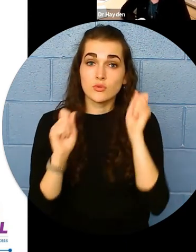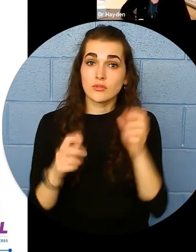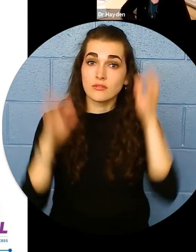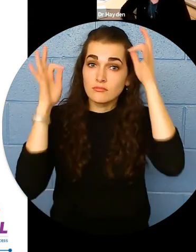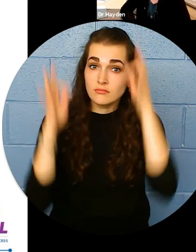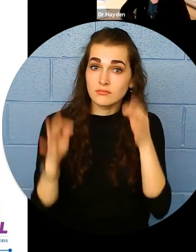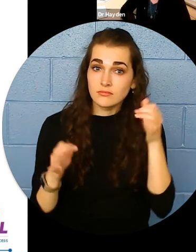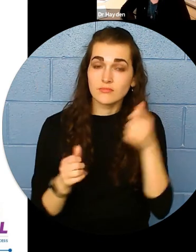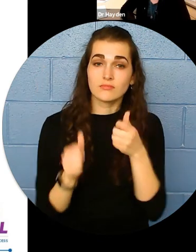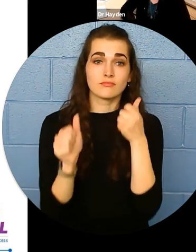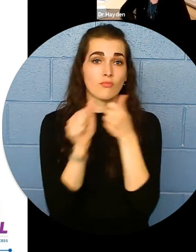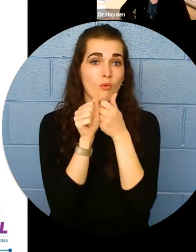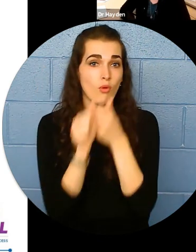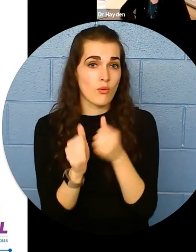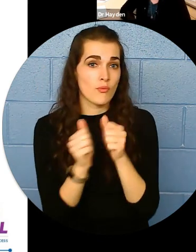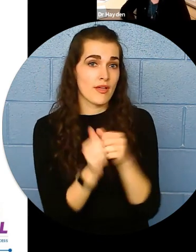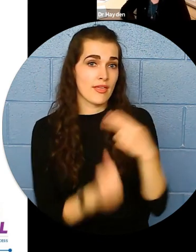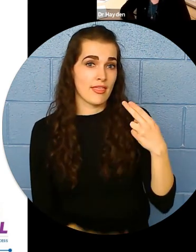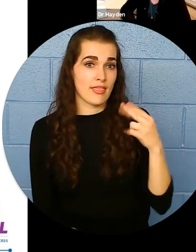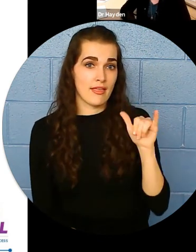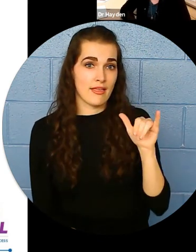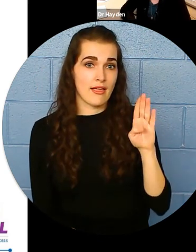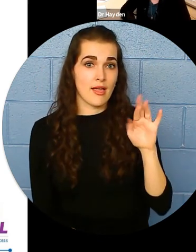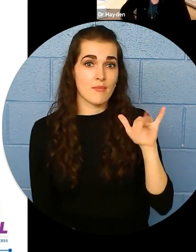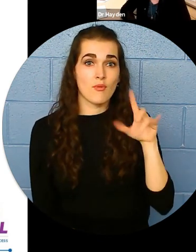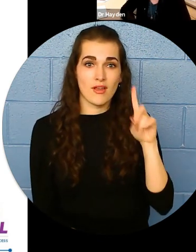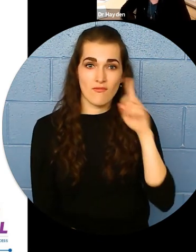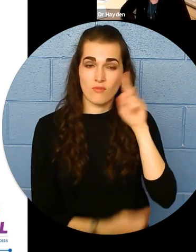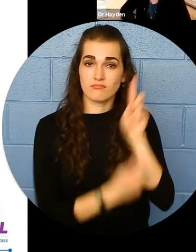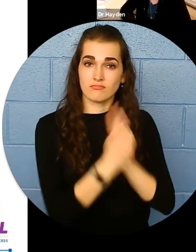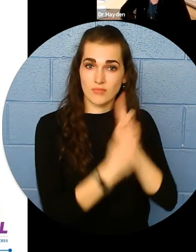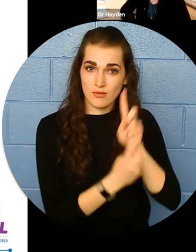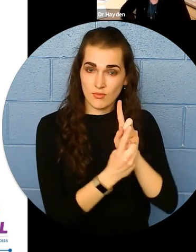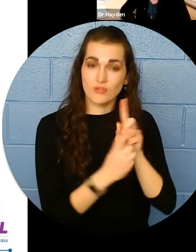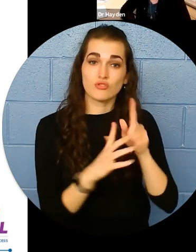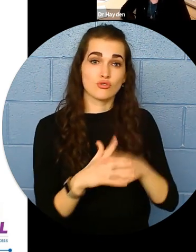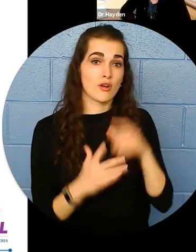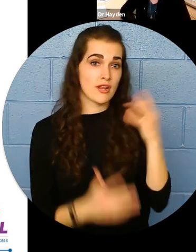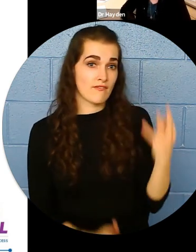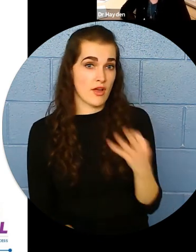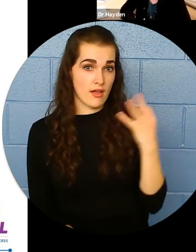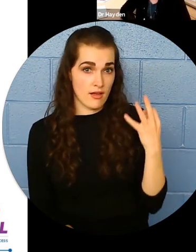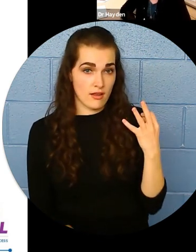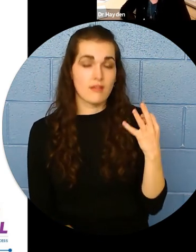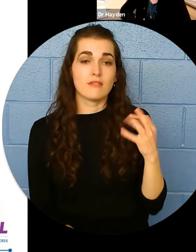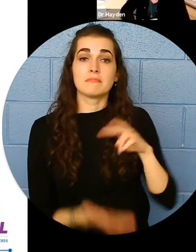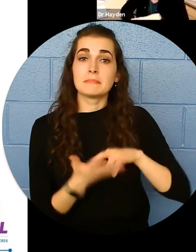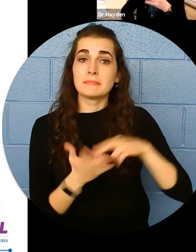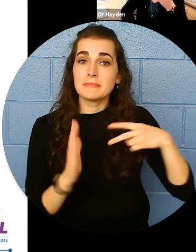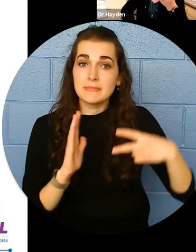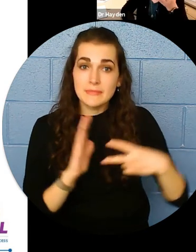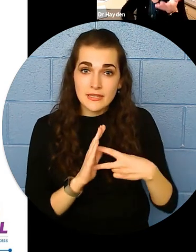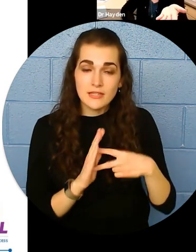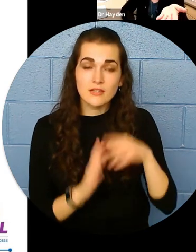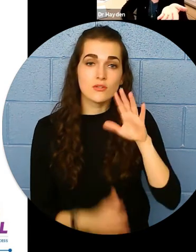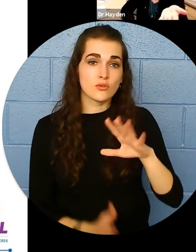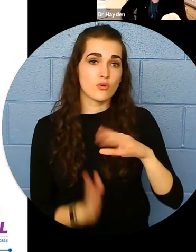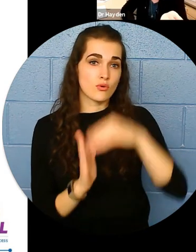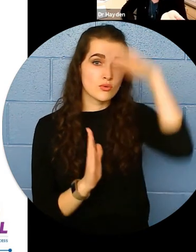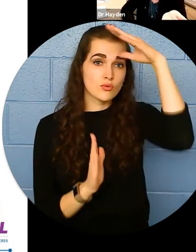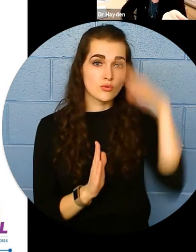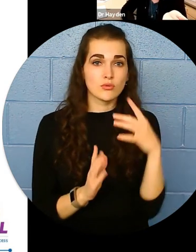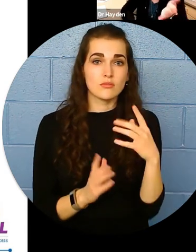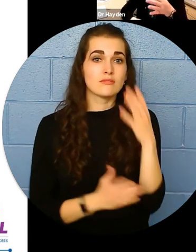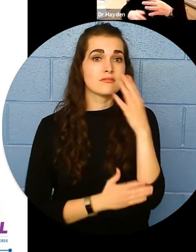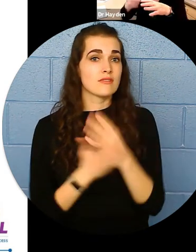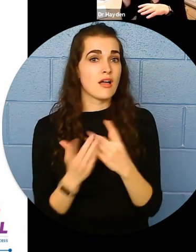choose to go along with the hybrid model that we are going to be beginning on Friday. And what that means is that your child will have